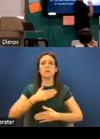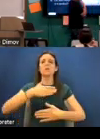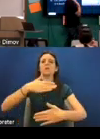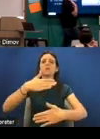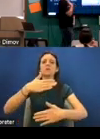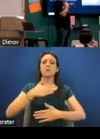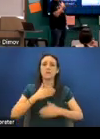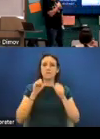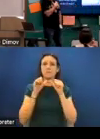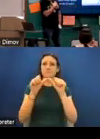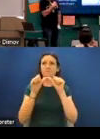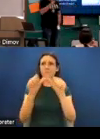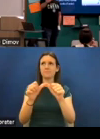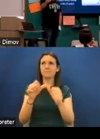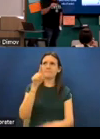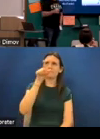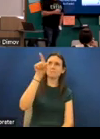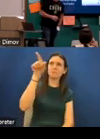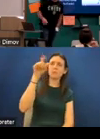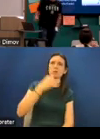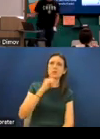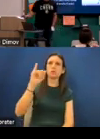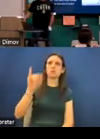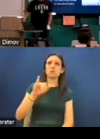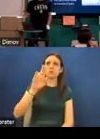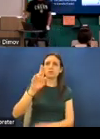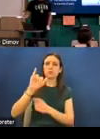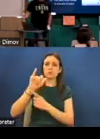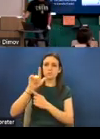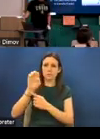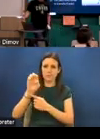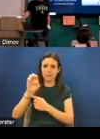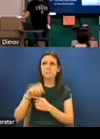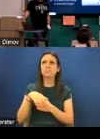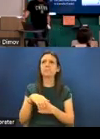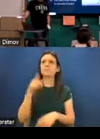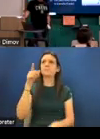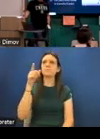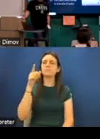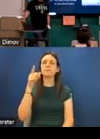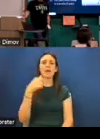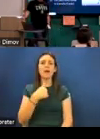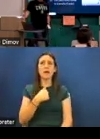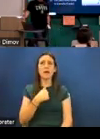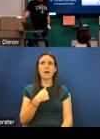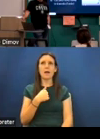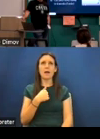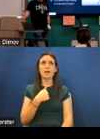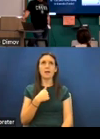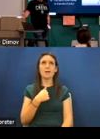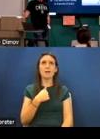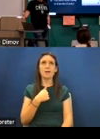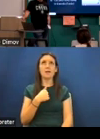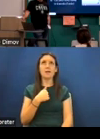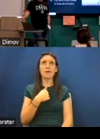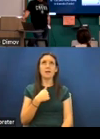out, keep going. That's mine. Julie. Yeah, I'm coming out of what I think hopefully